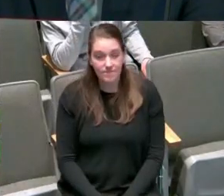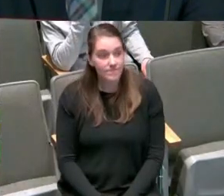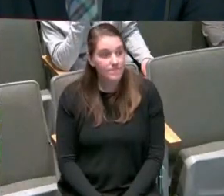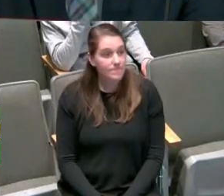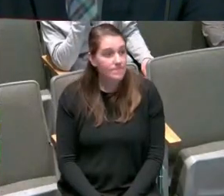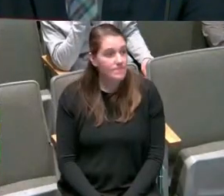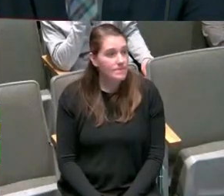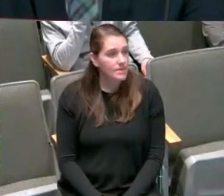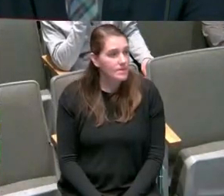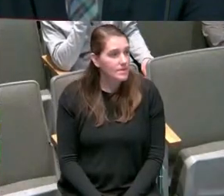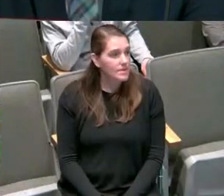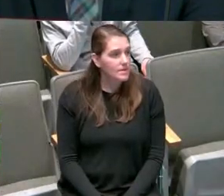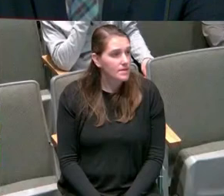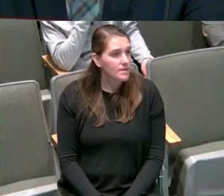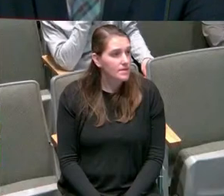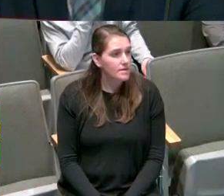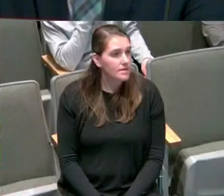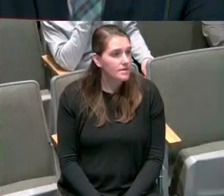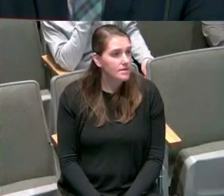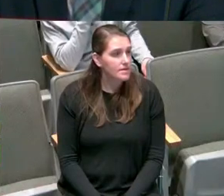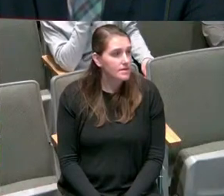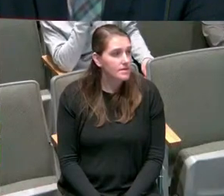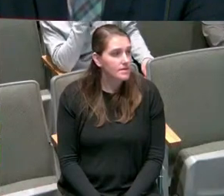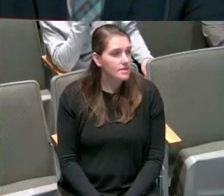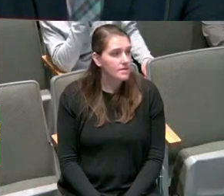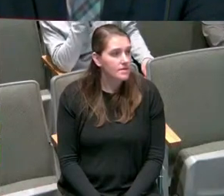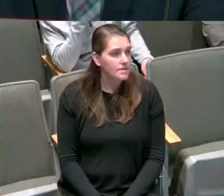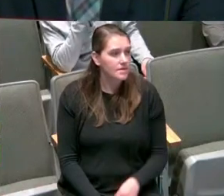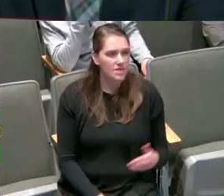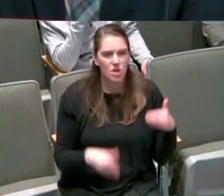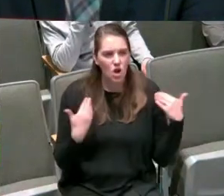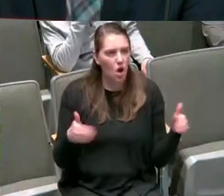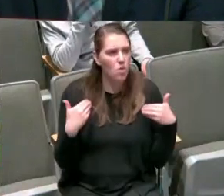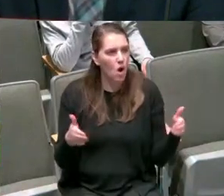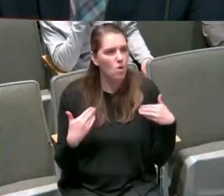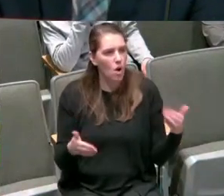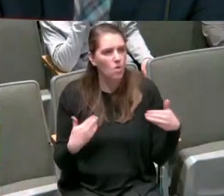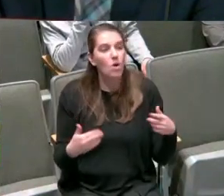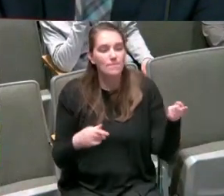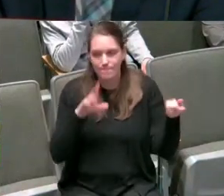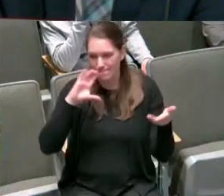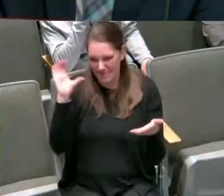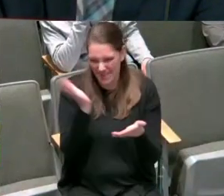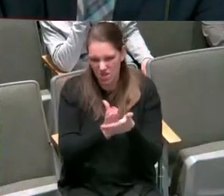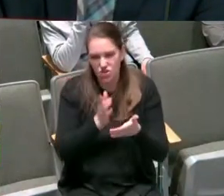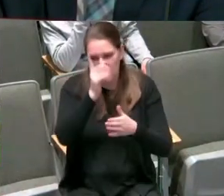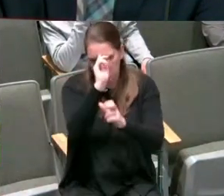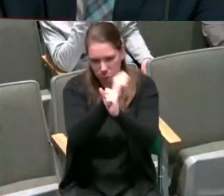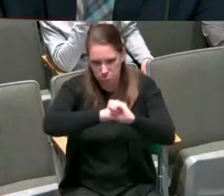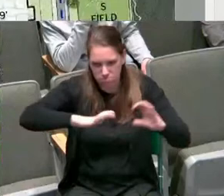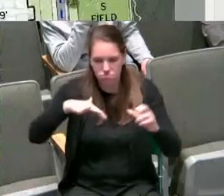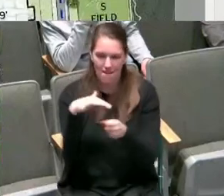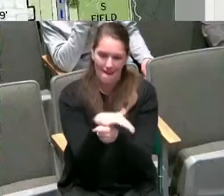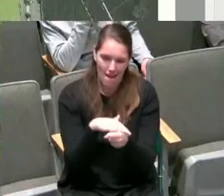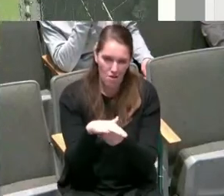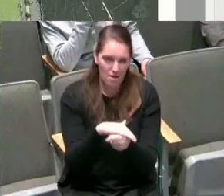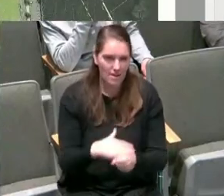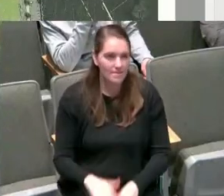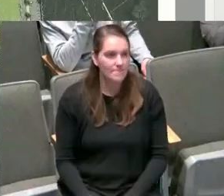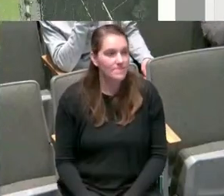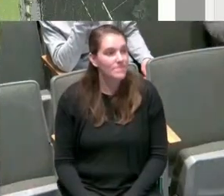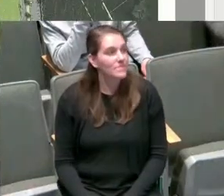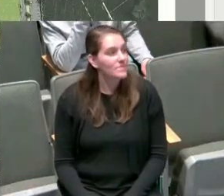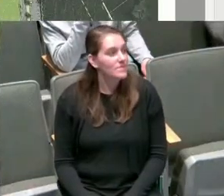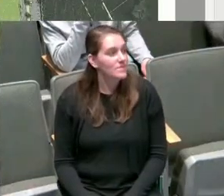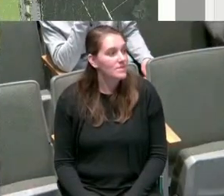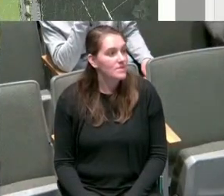this um this deck up here there we go go one okay so I am gonna reset your